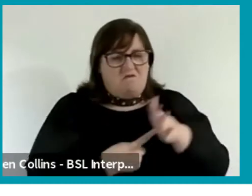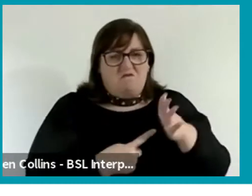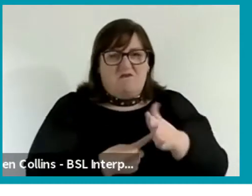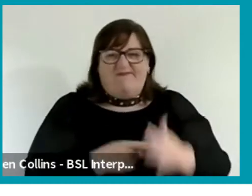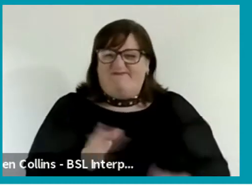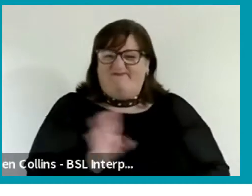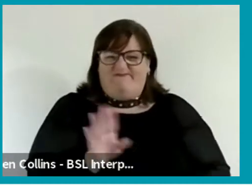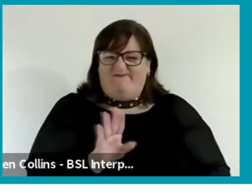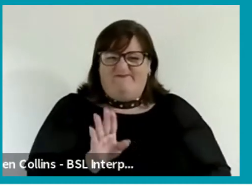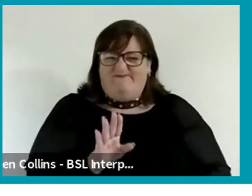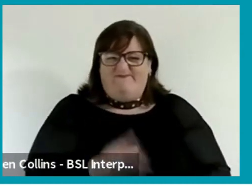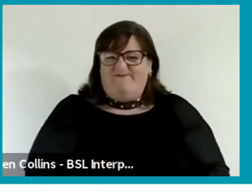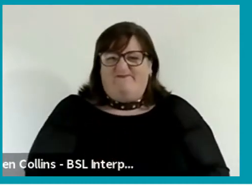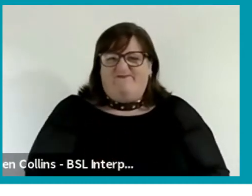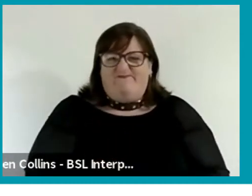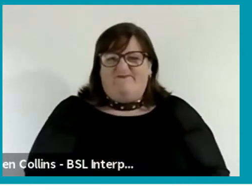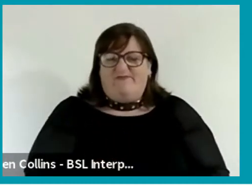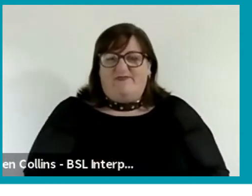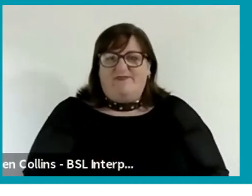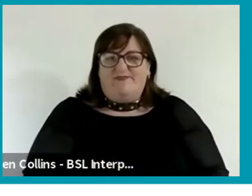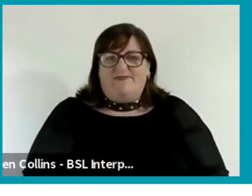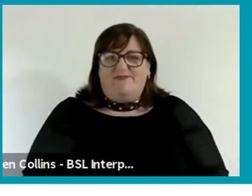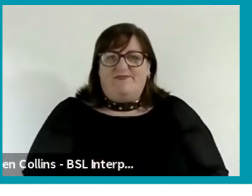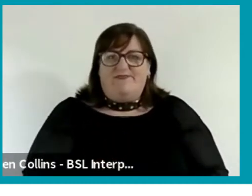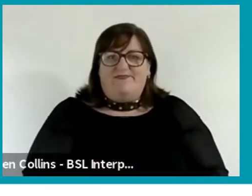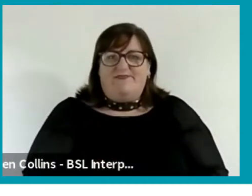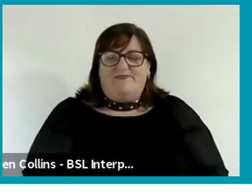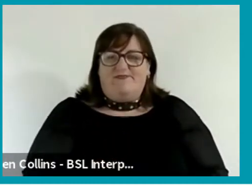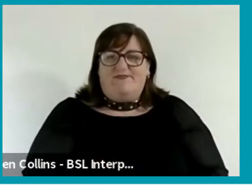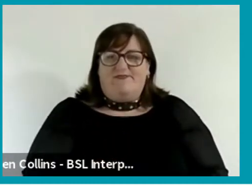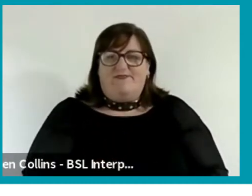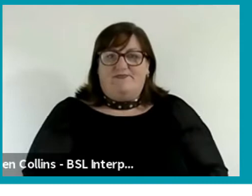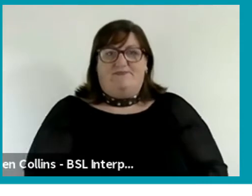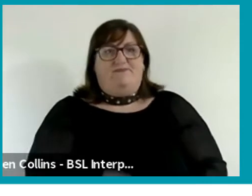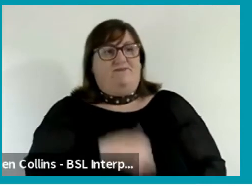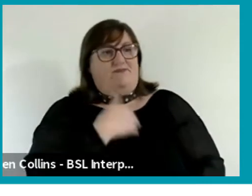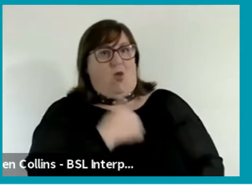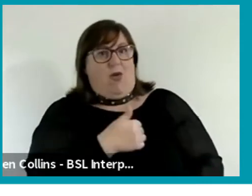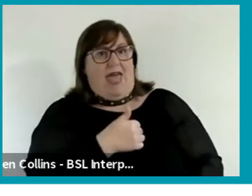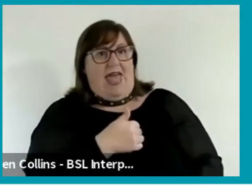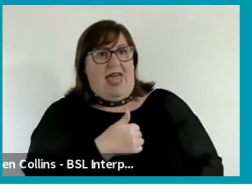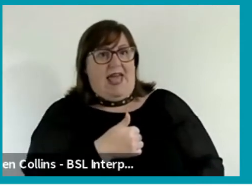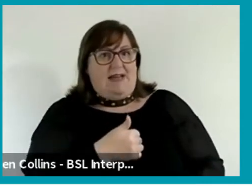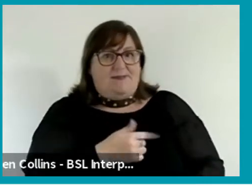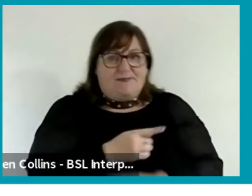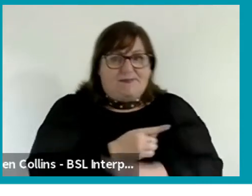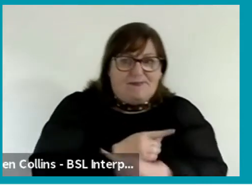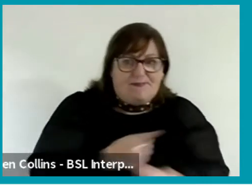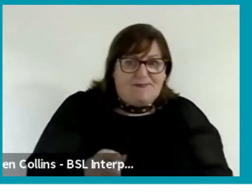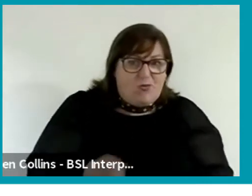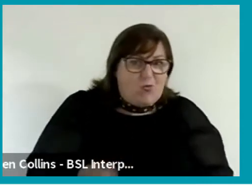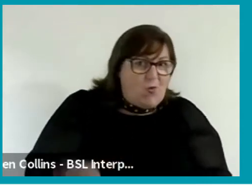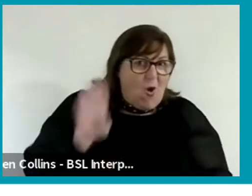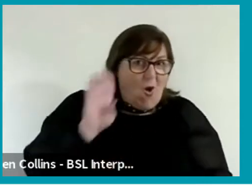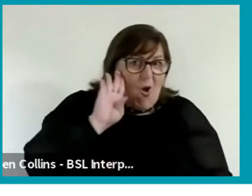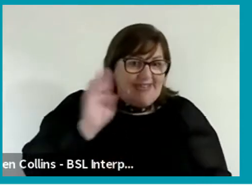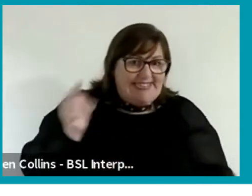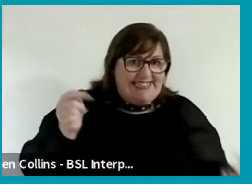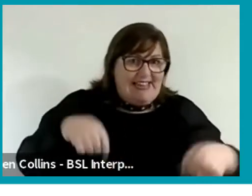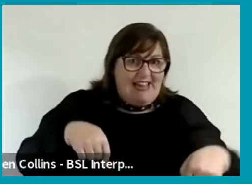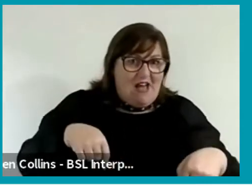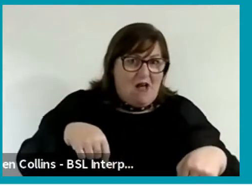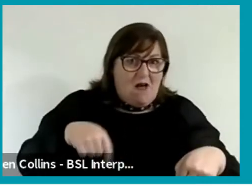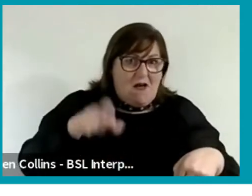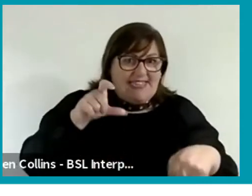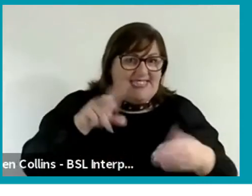method of selection that we have. Hey, so you've heard it here, guys. There is no CV, but you can, if you want